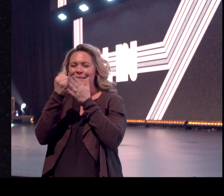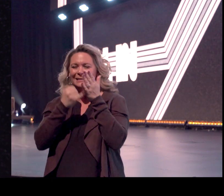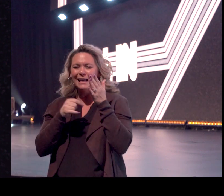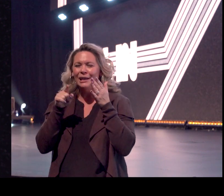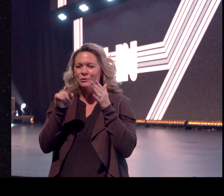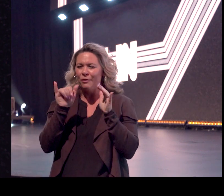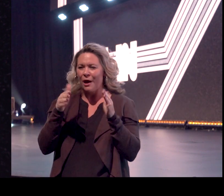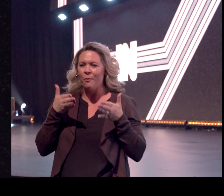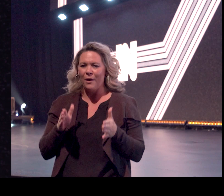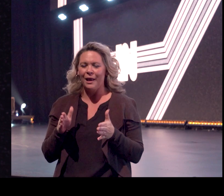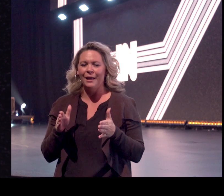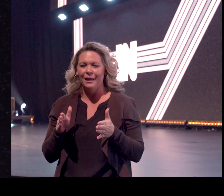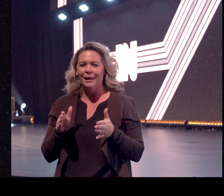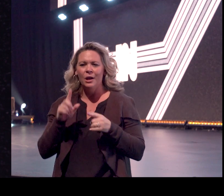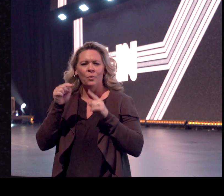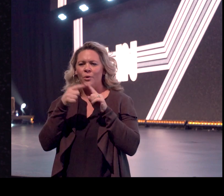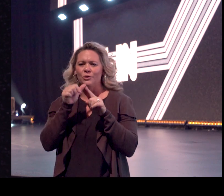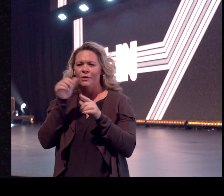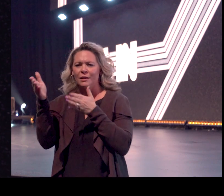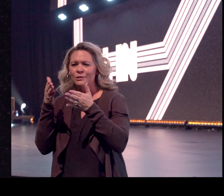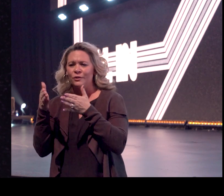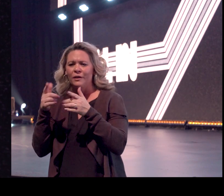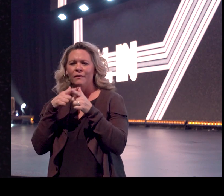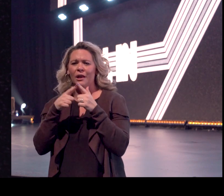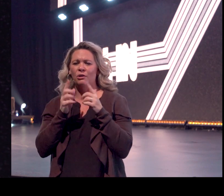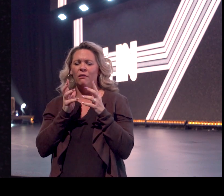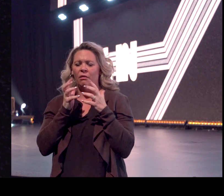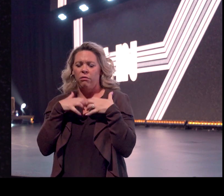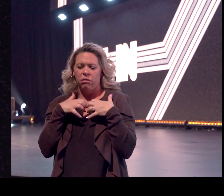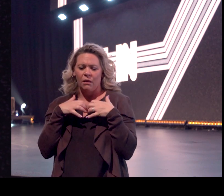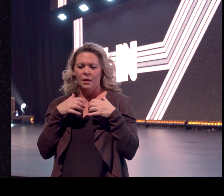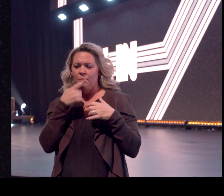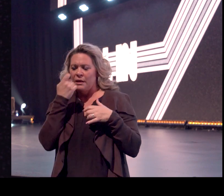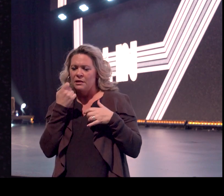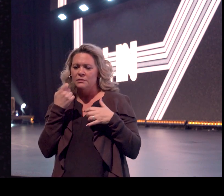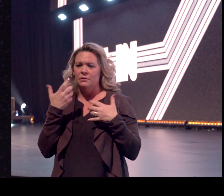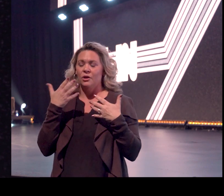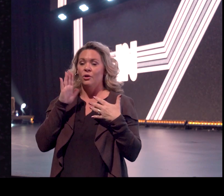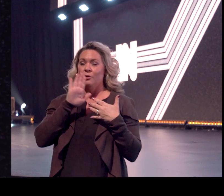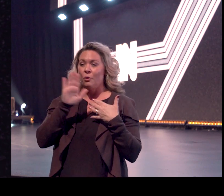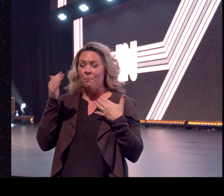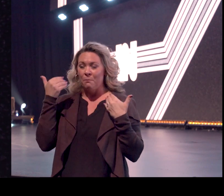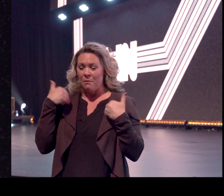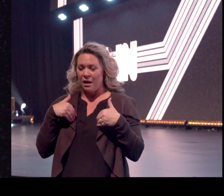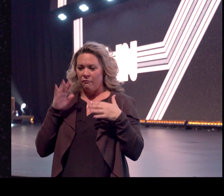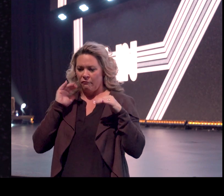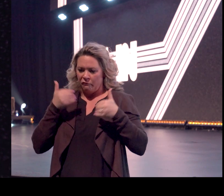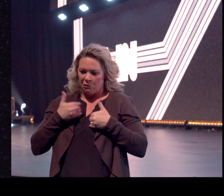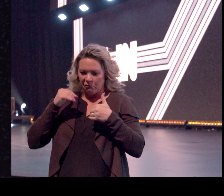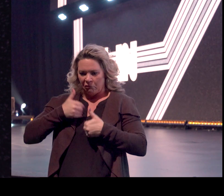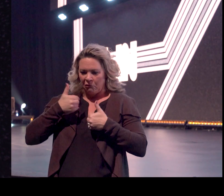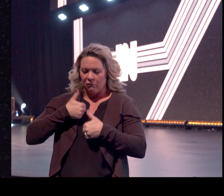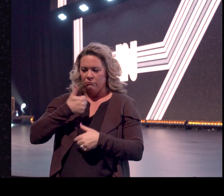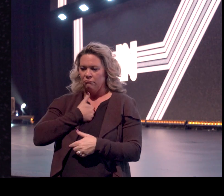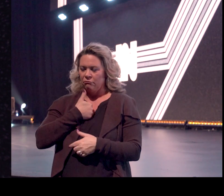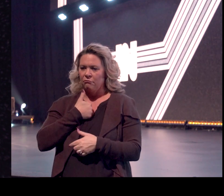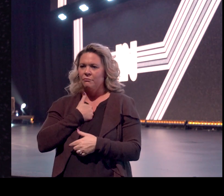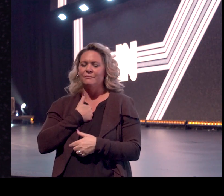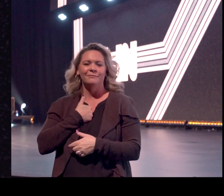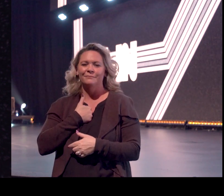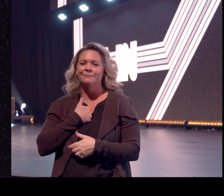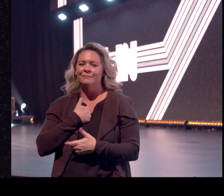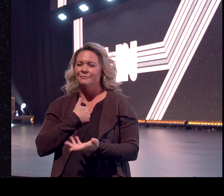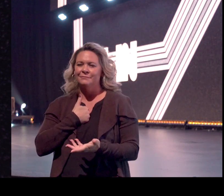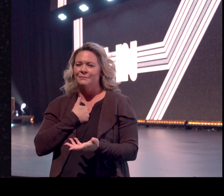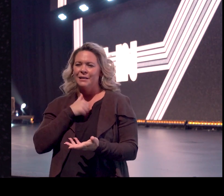your body. And when you're not serving, your body starts breaking down because you're so focused on you.